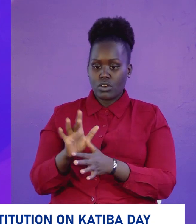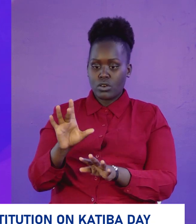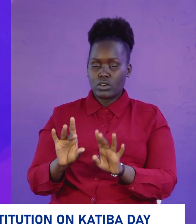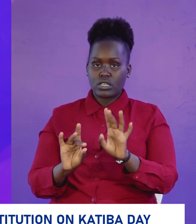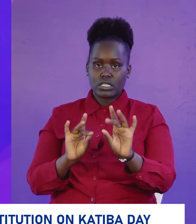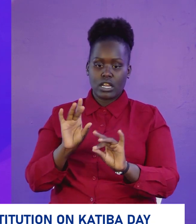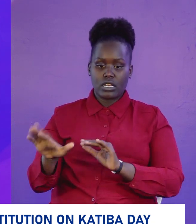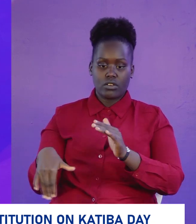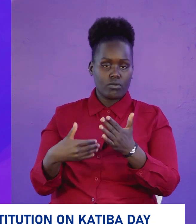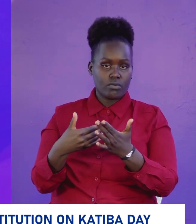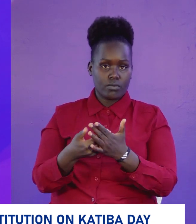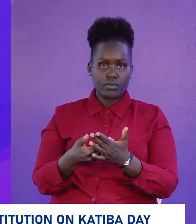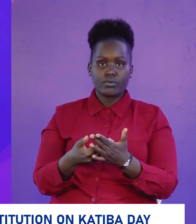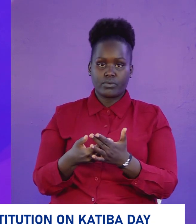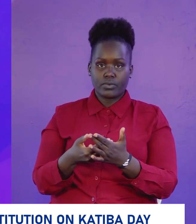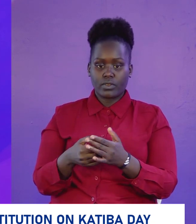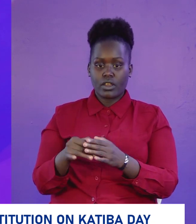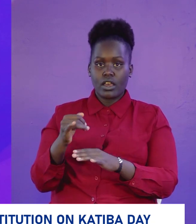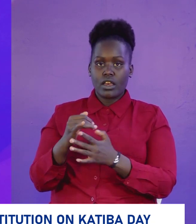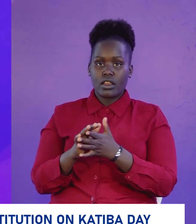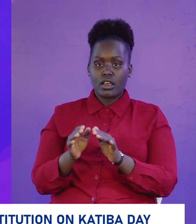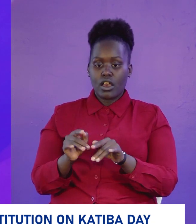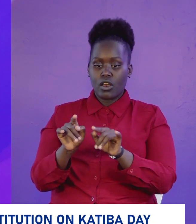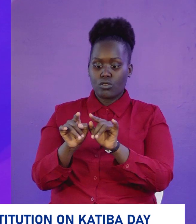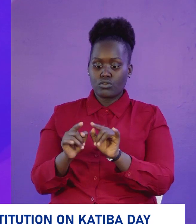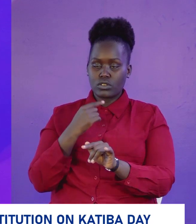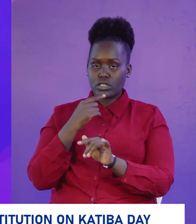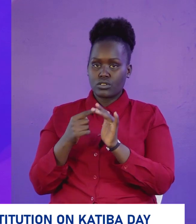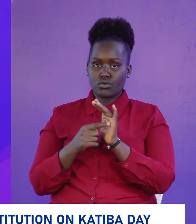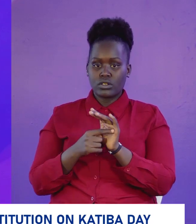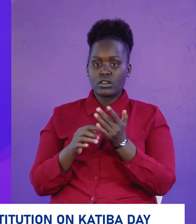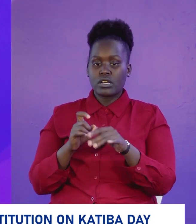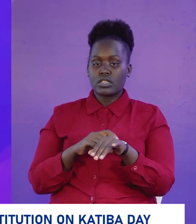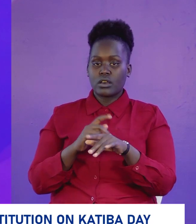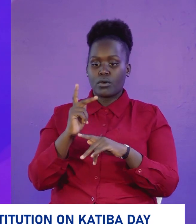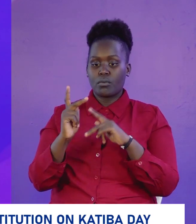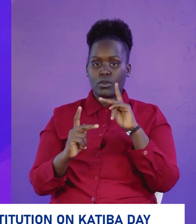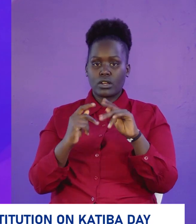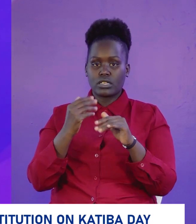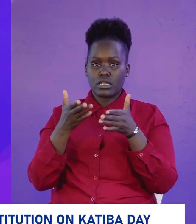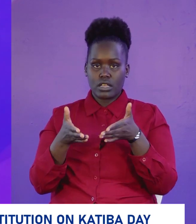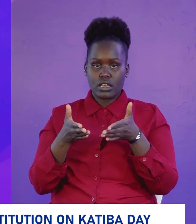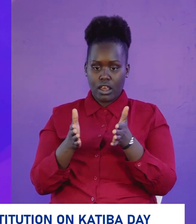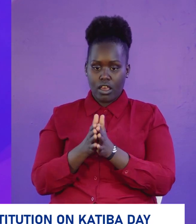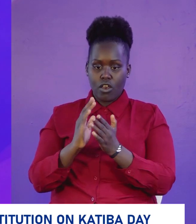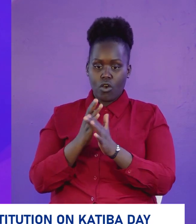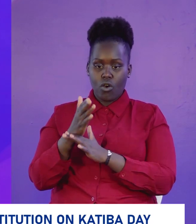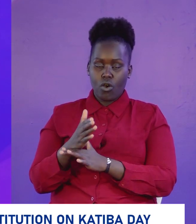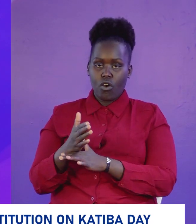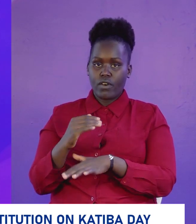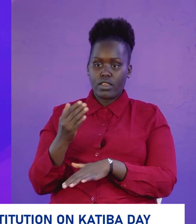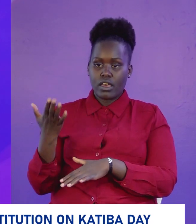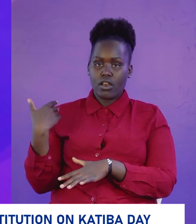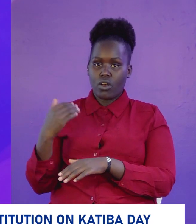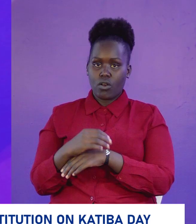selective application. The Institute further noted that while progress has been made over the past decade